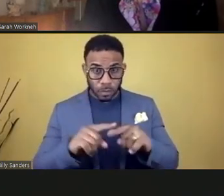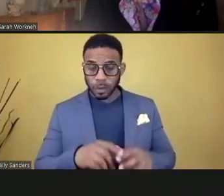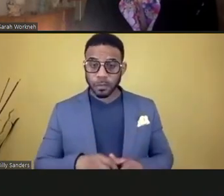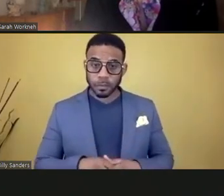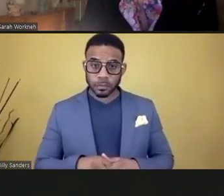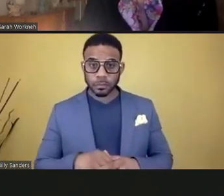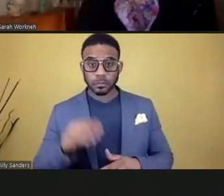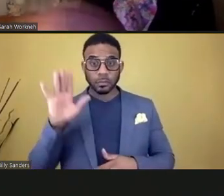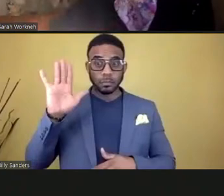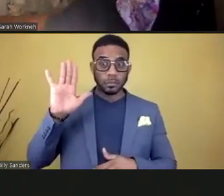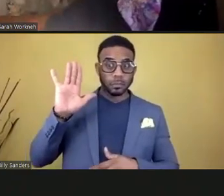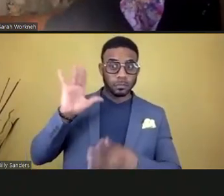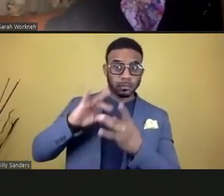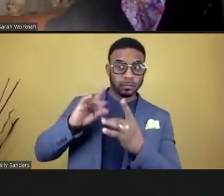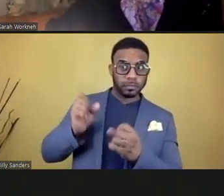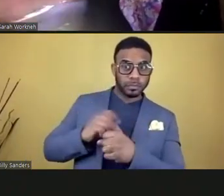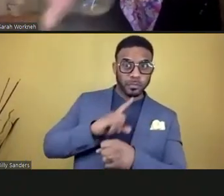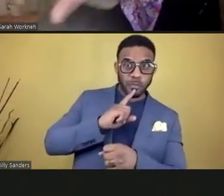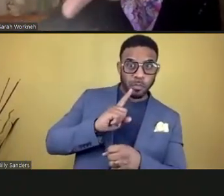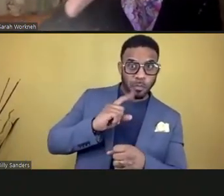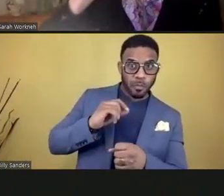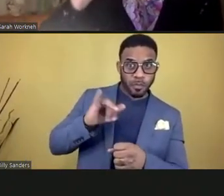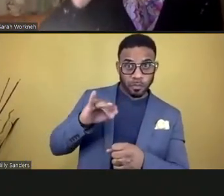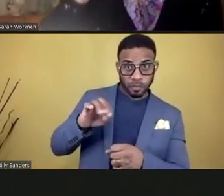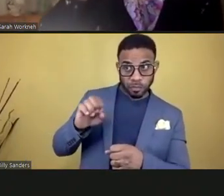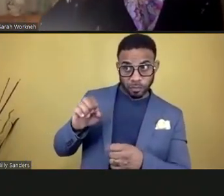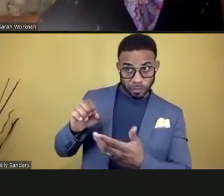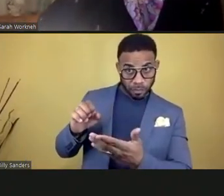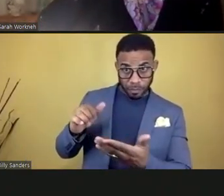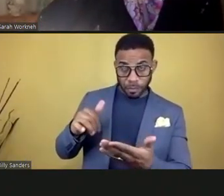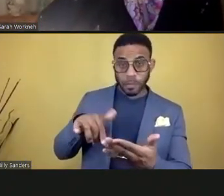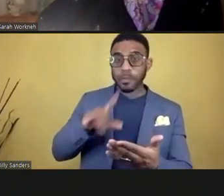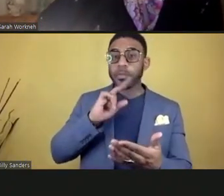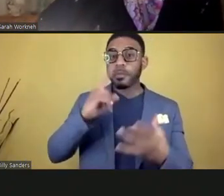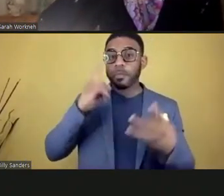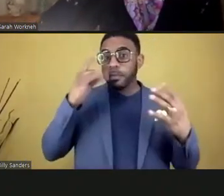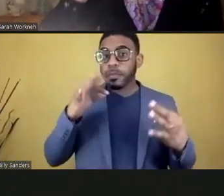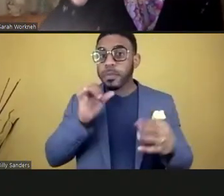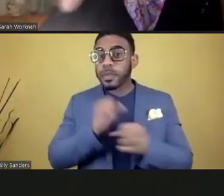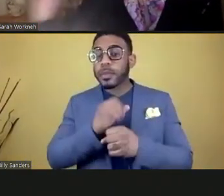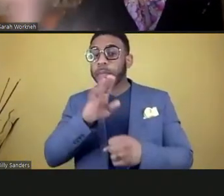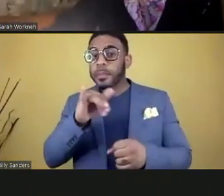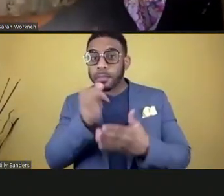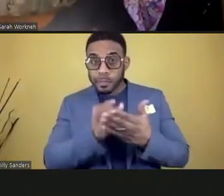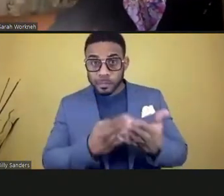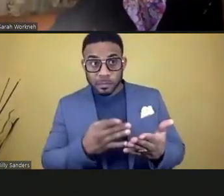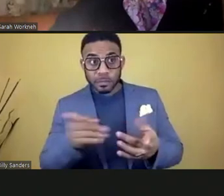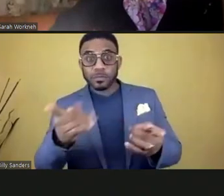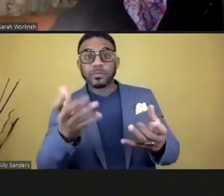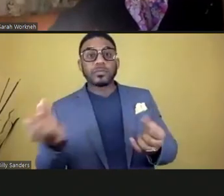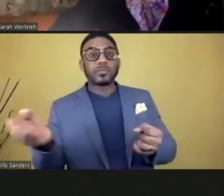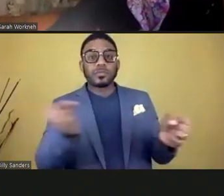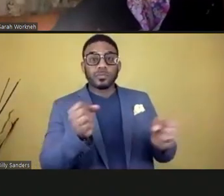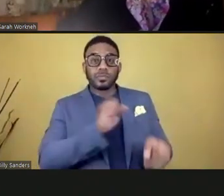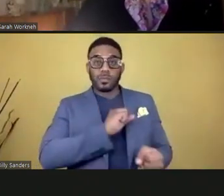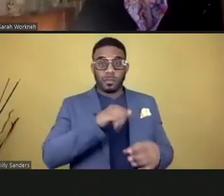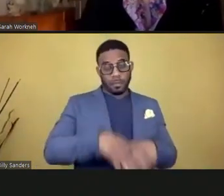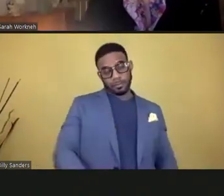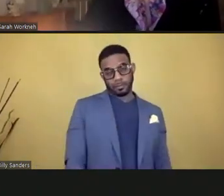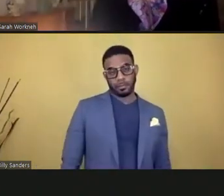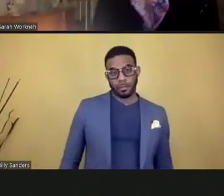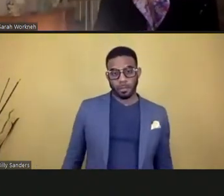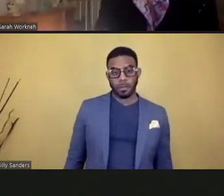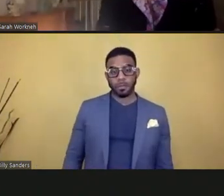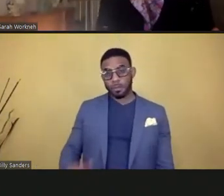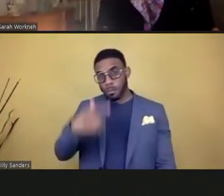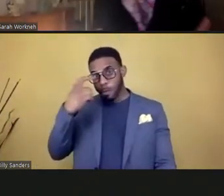And I'd say with bringing Sheriff Joe in, you know, this was a decision that was made by the artist. He wanted to bring Sheriff Joe in